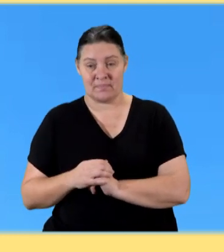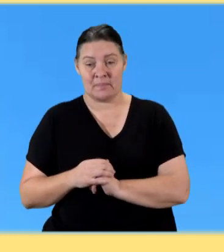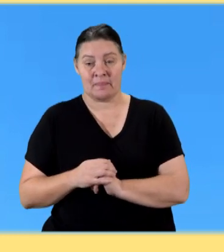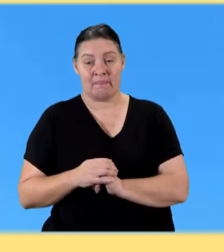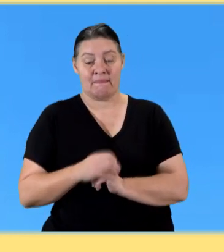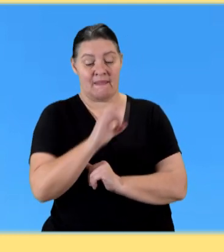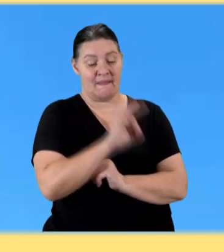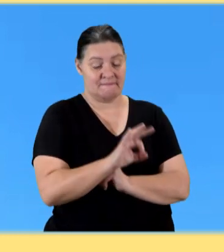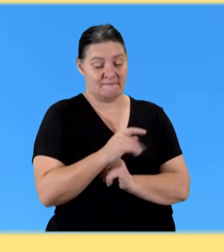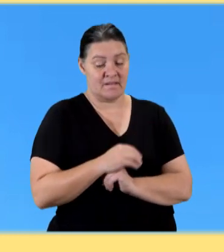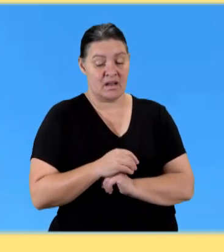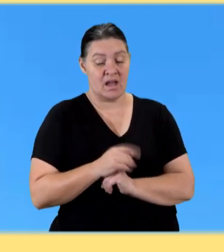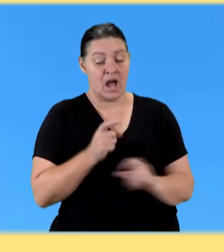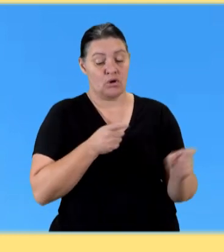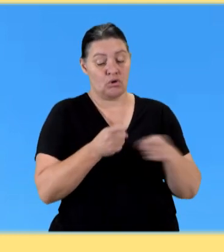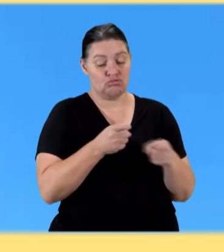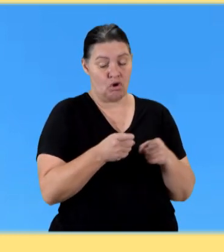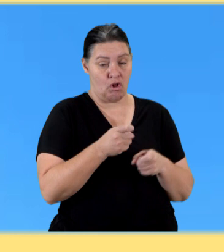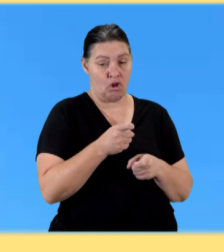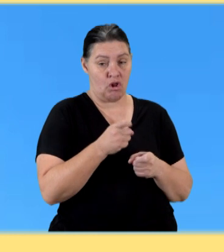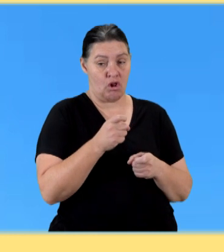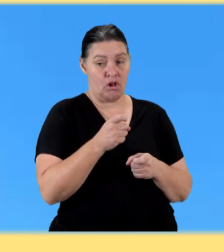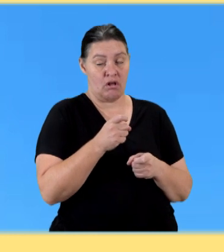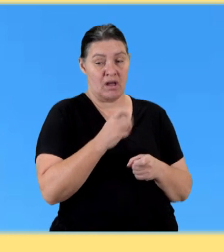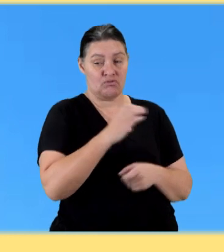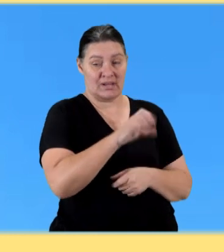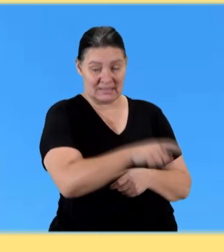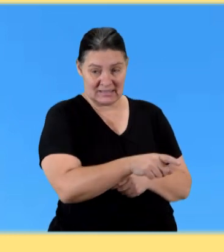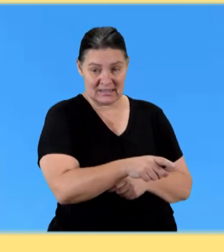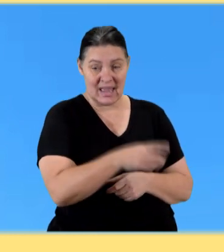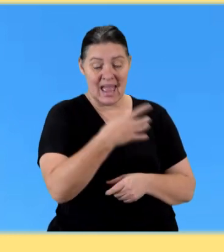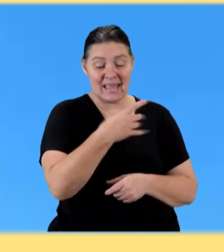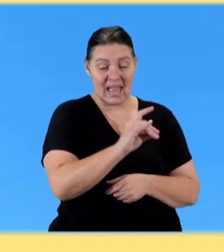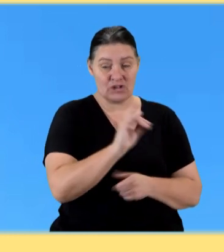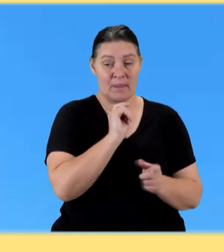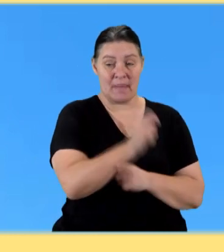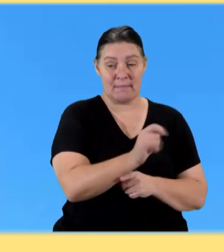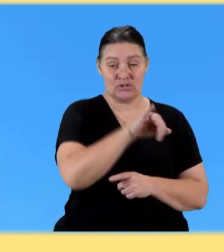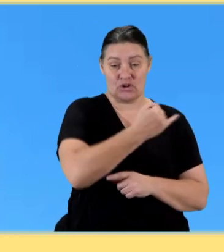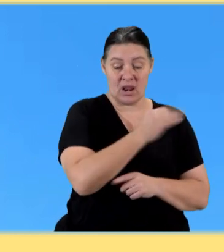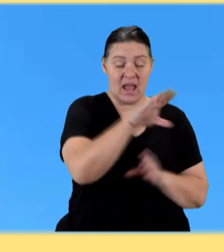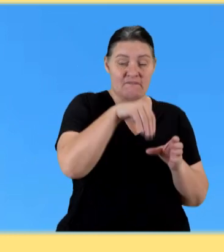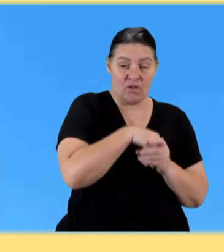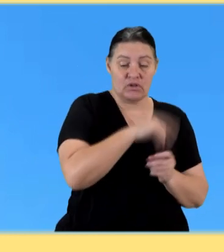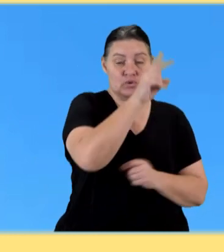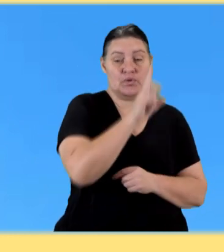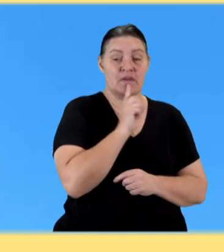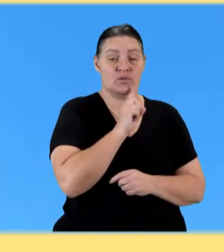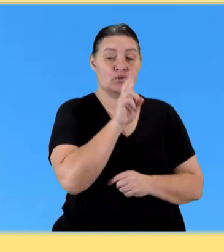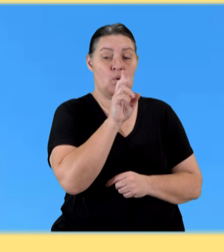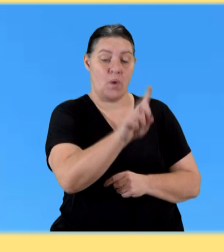F, the creditors control column in the cash payments journal included an amount